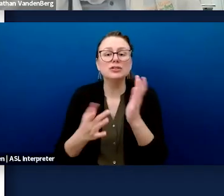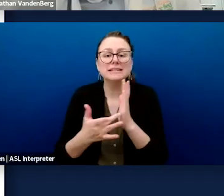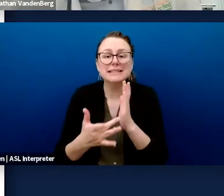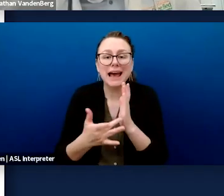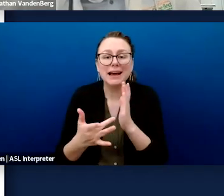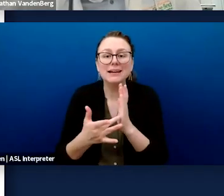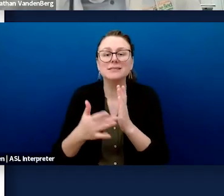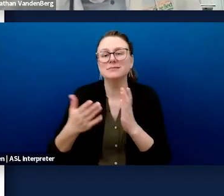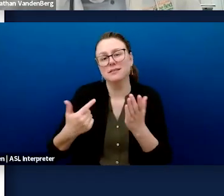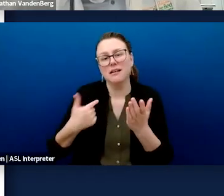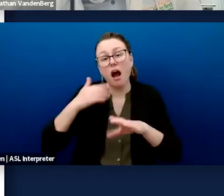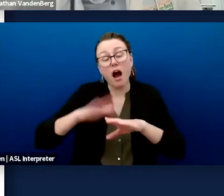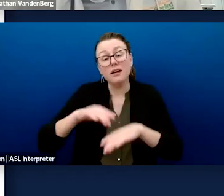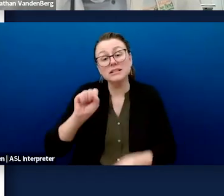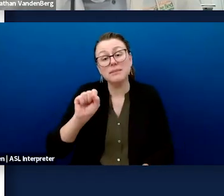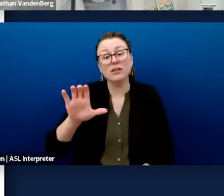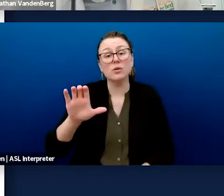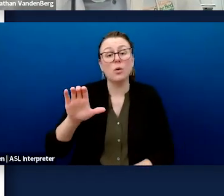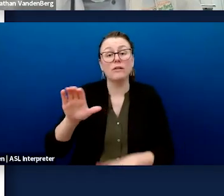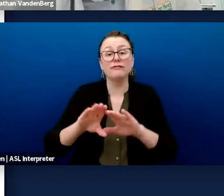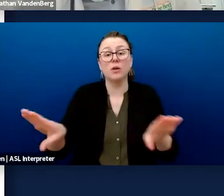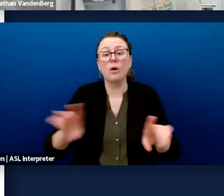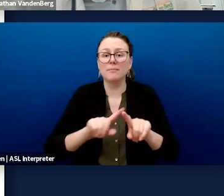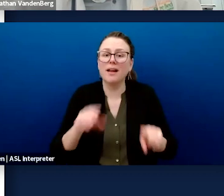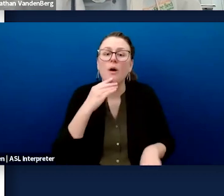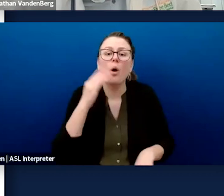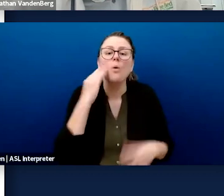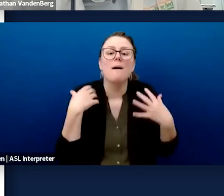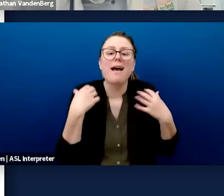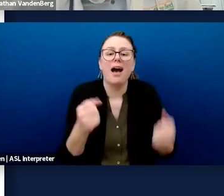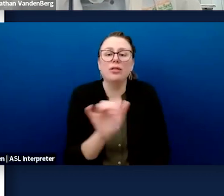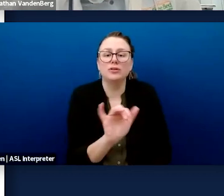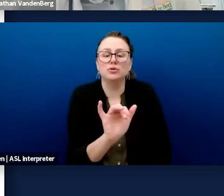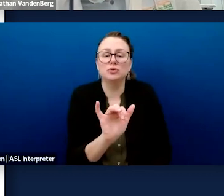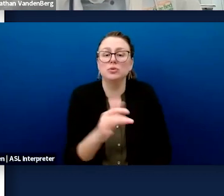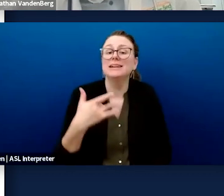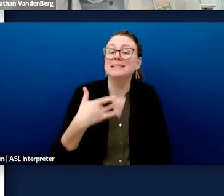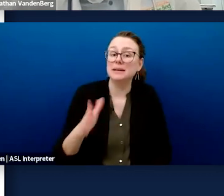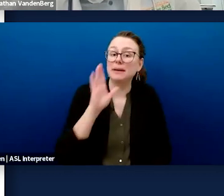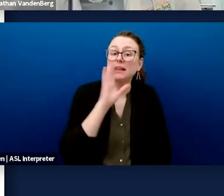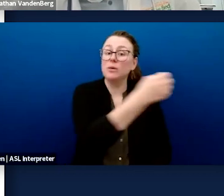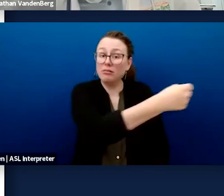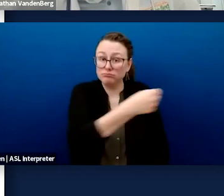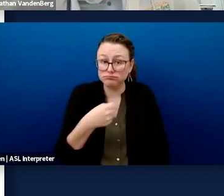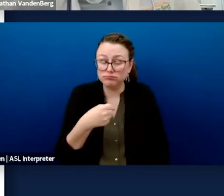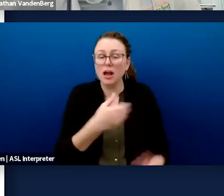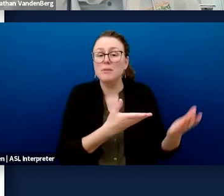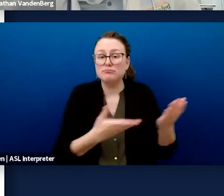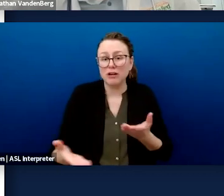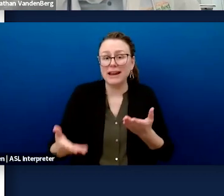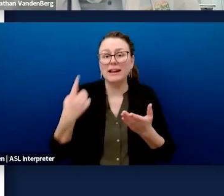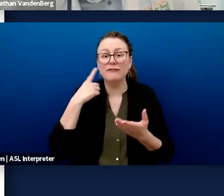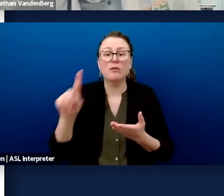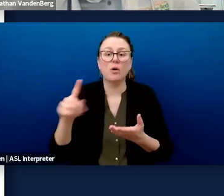spinal cord floor, but also in home health can be really valuable. We typically bring people in for training during their